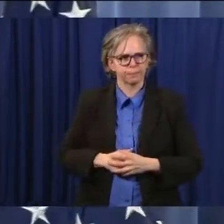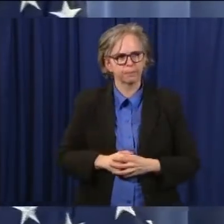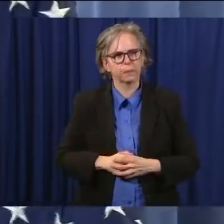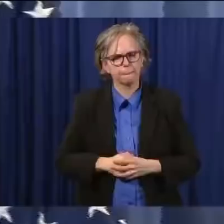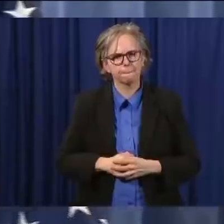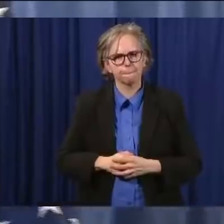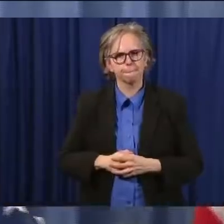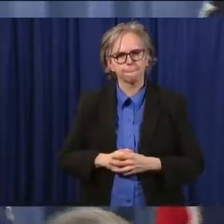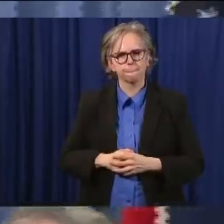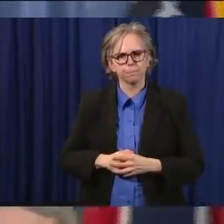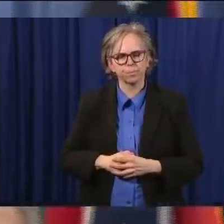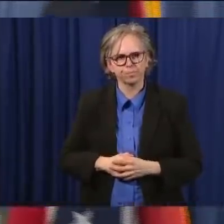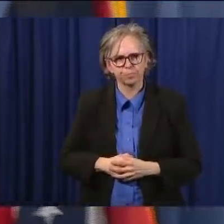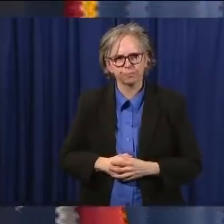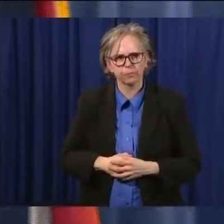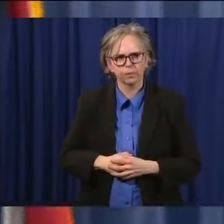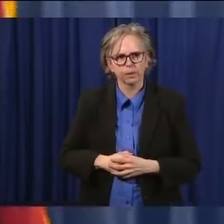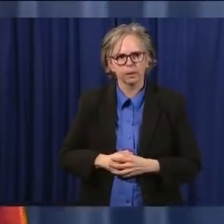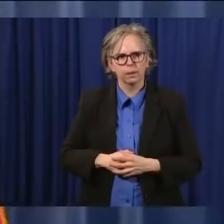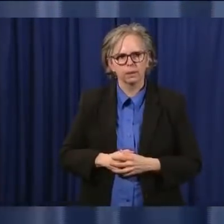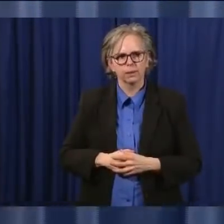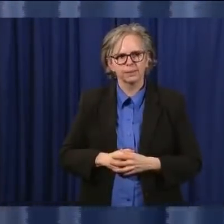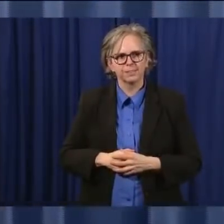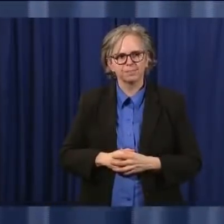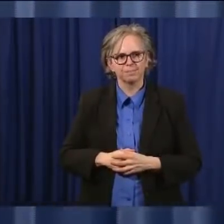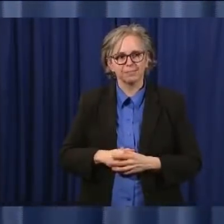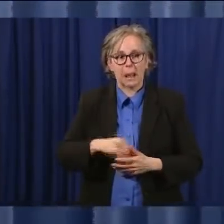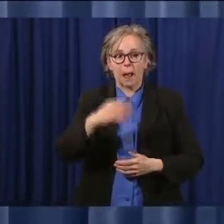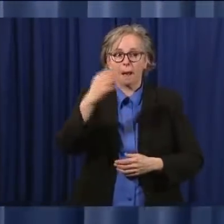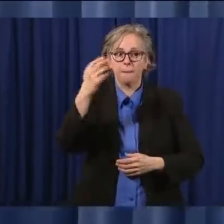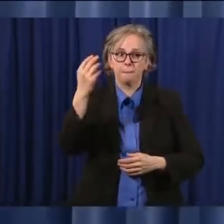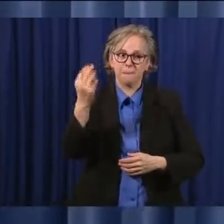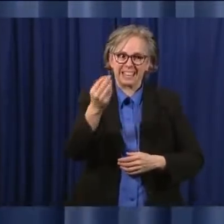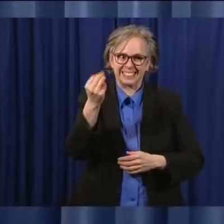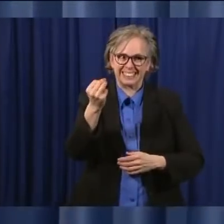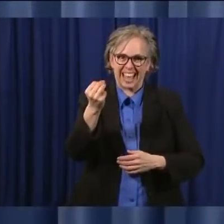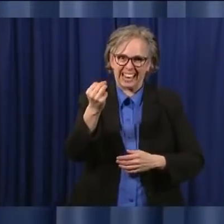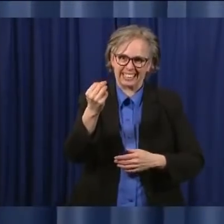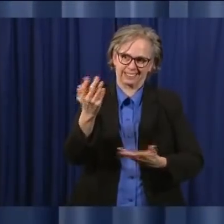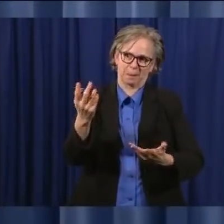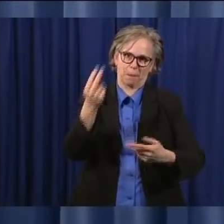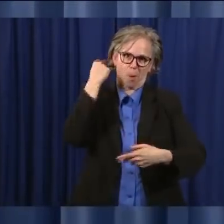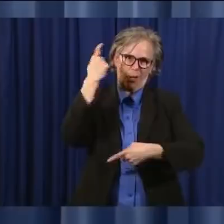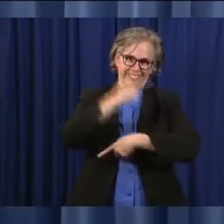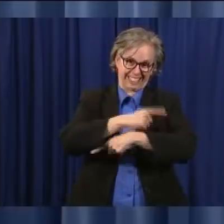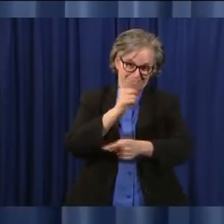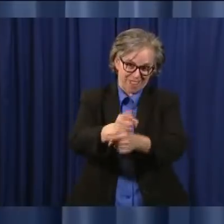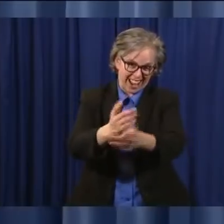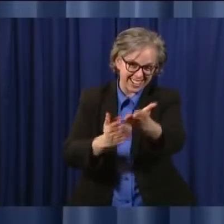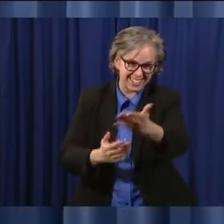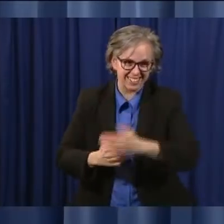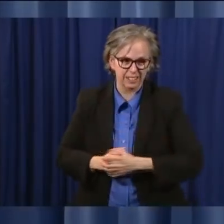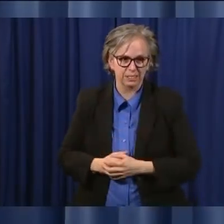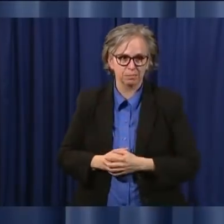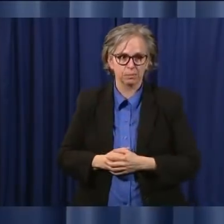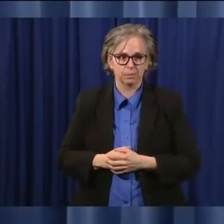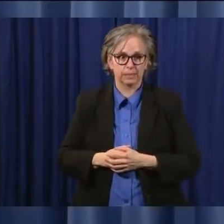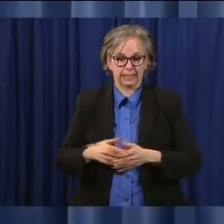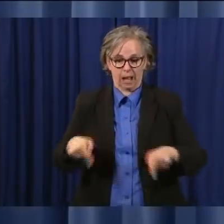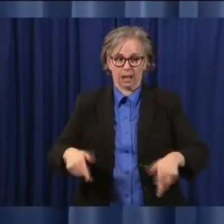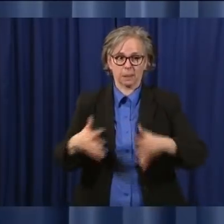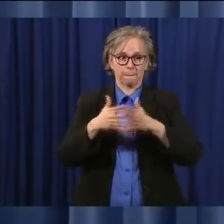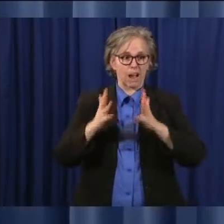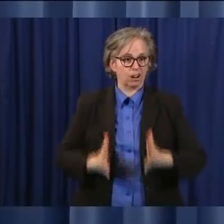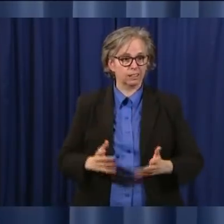937-393-1421. This coming Monday, of course, is Memorial Day, when we as Americans and Ohioans pause